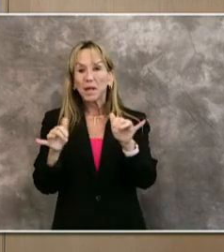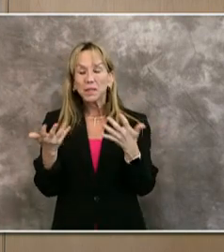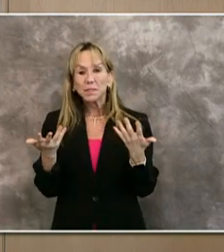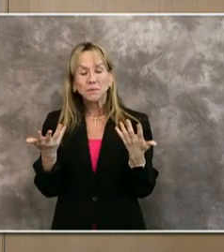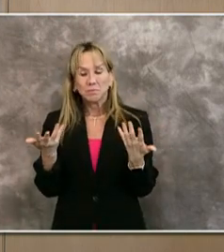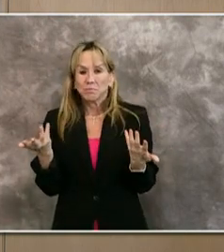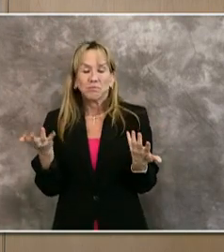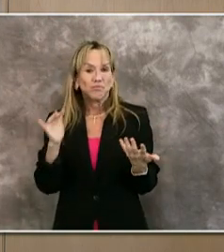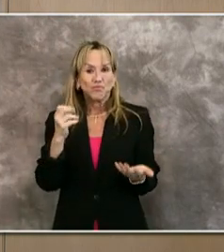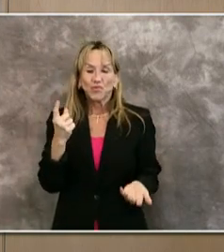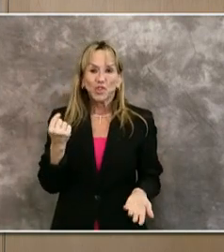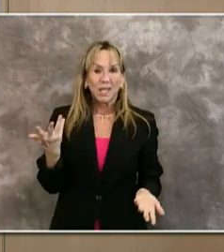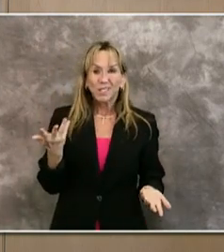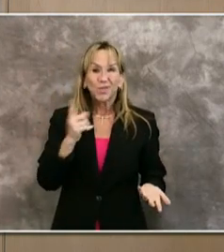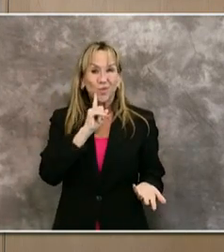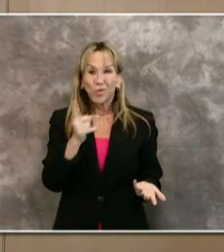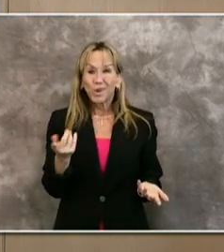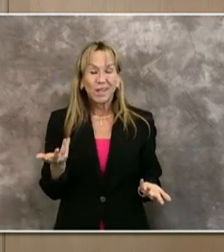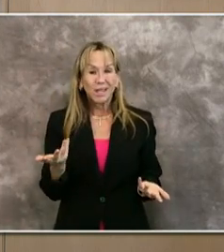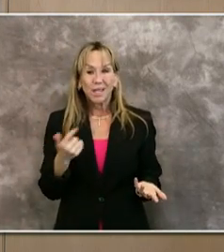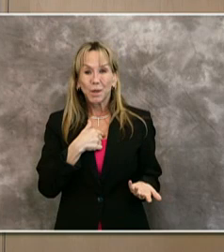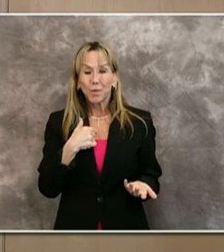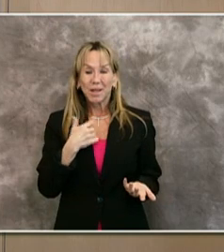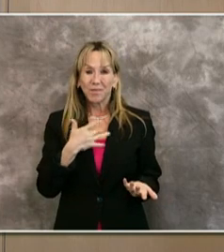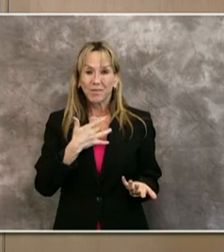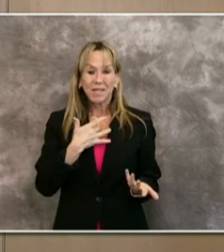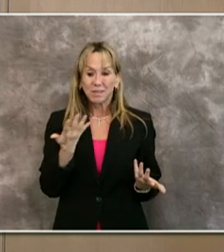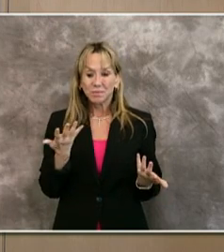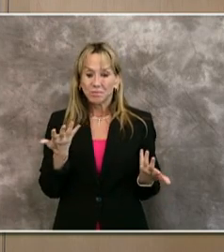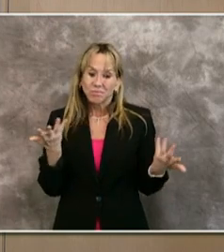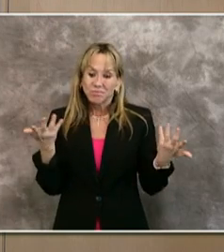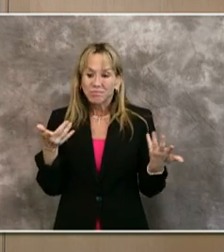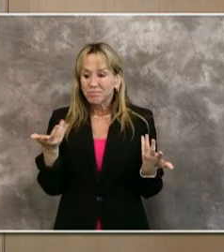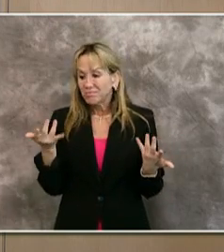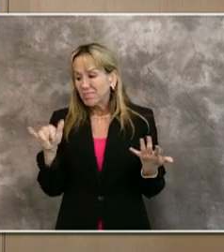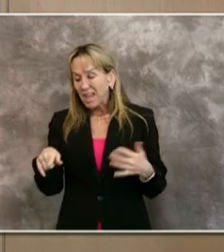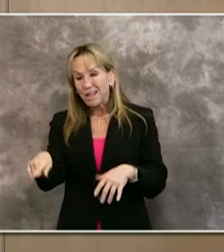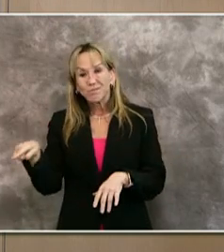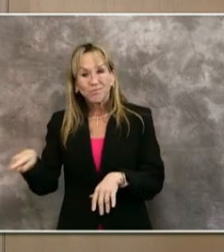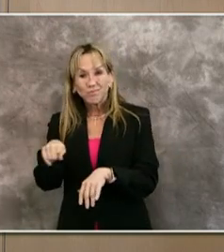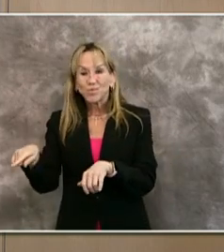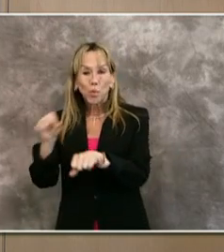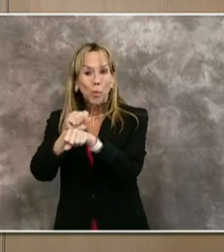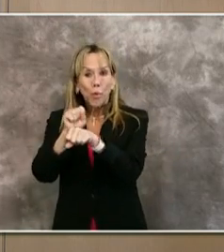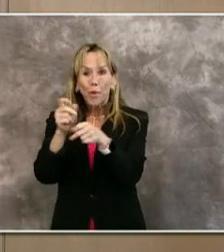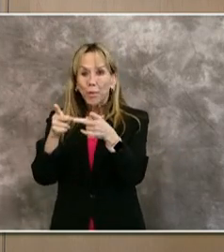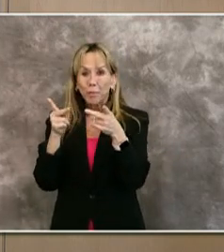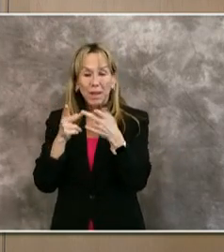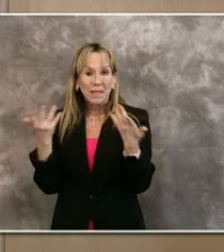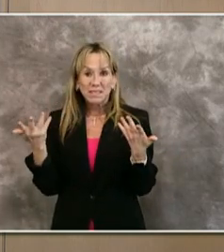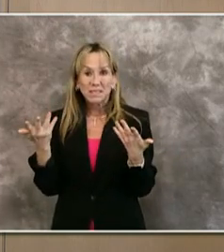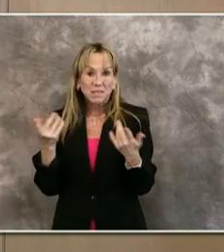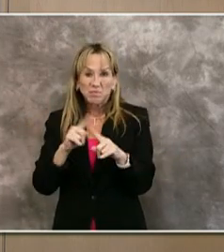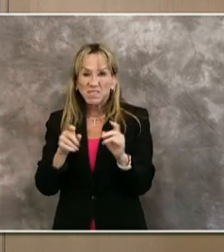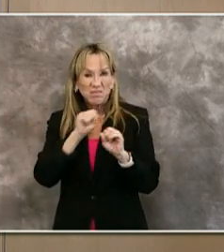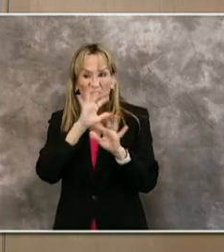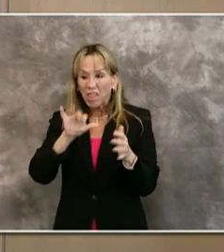the sheer fact that they are work sites. So that is the number of the 6